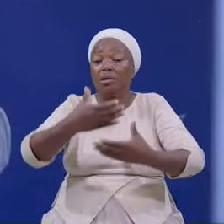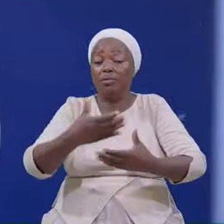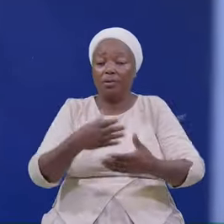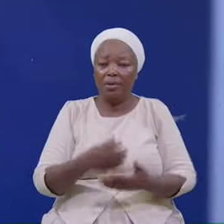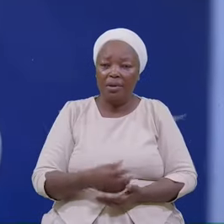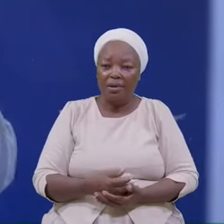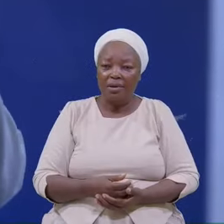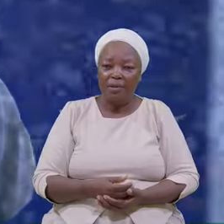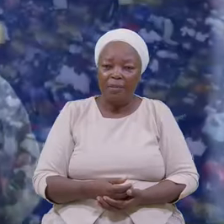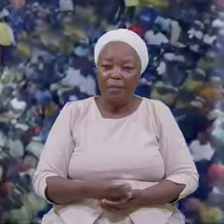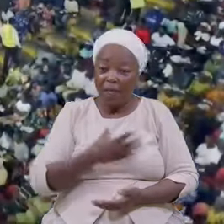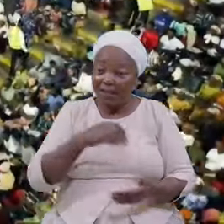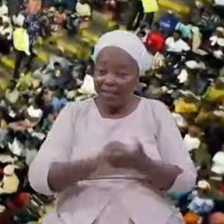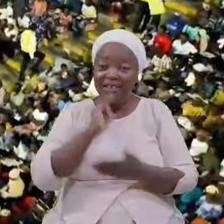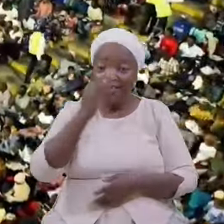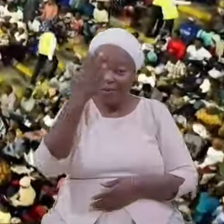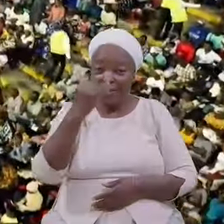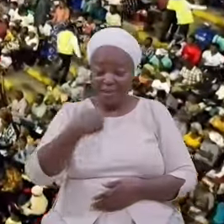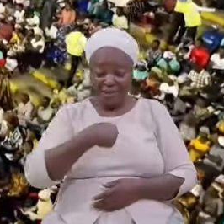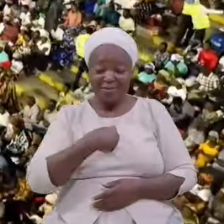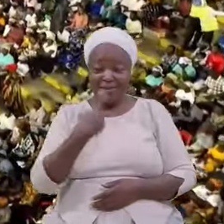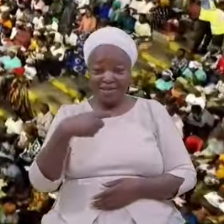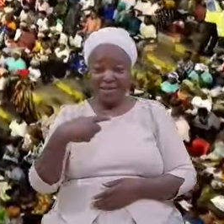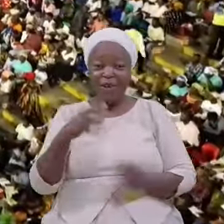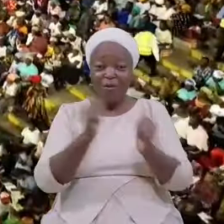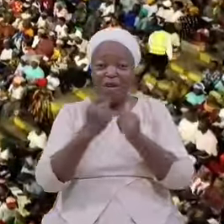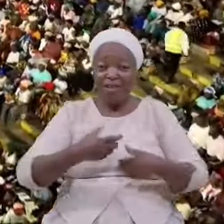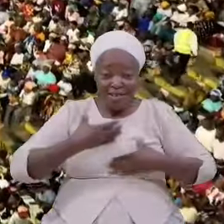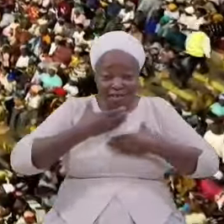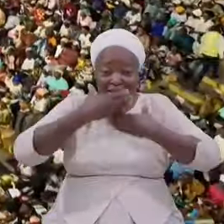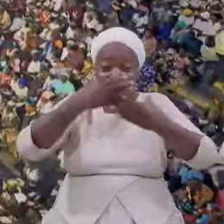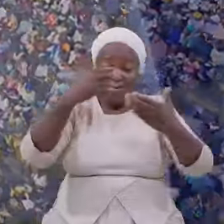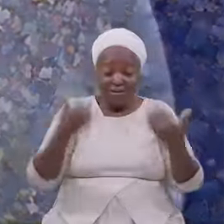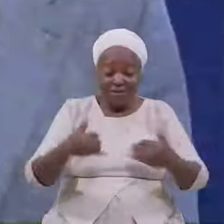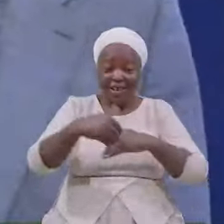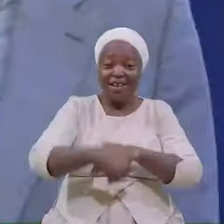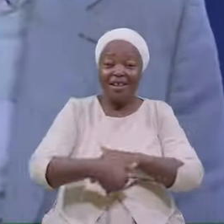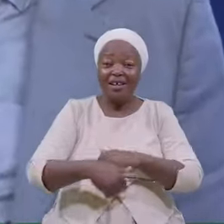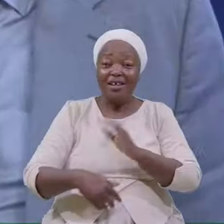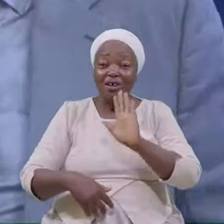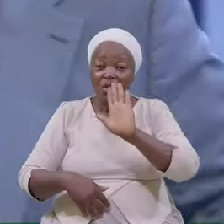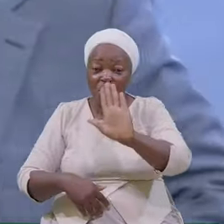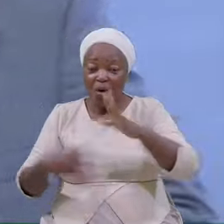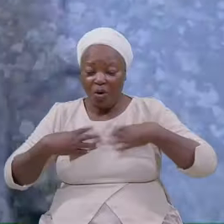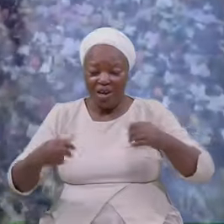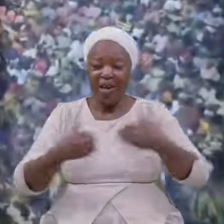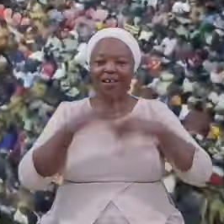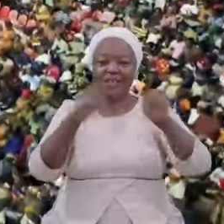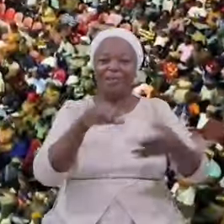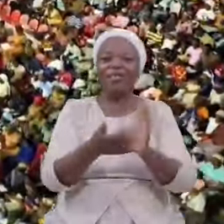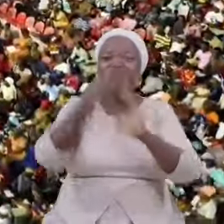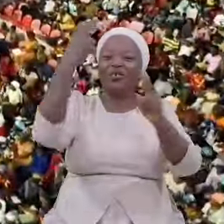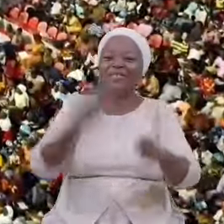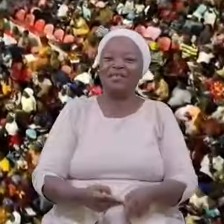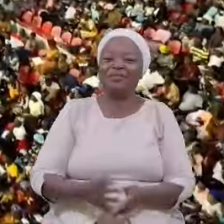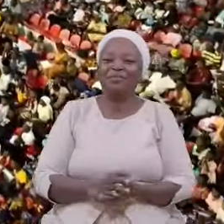d'une voix forte. Now that's why I say with a loud voice, your healing has come. C'est pourquoi je dis d'une